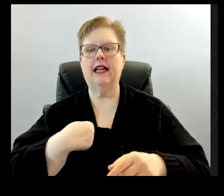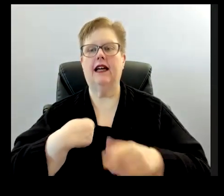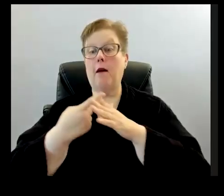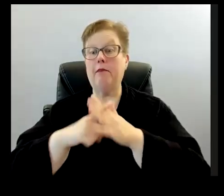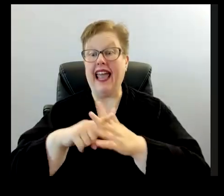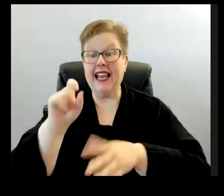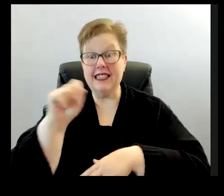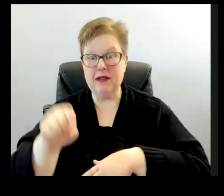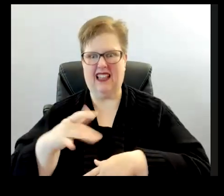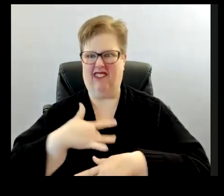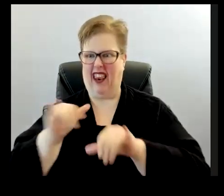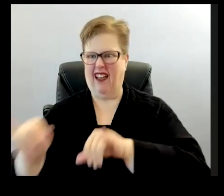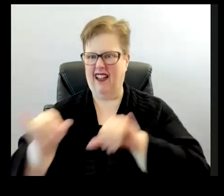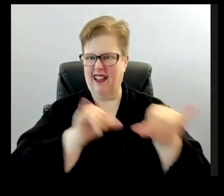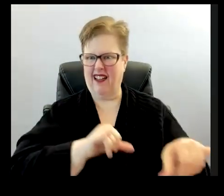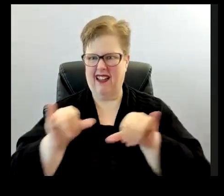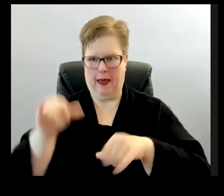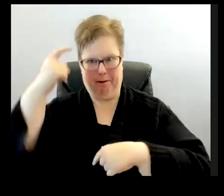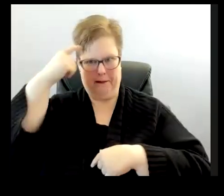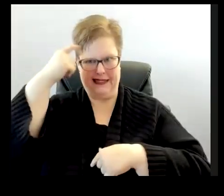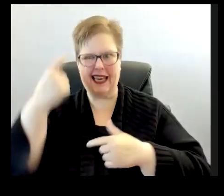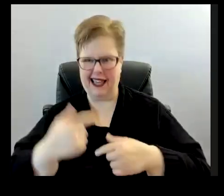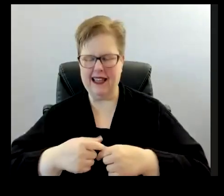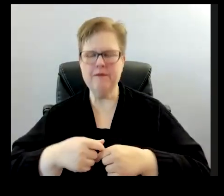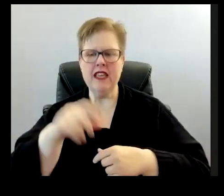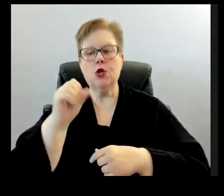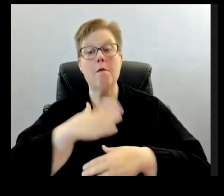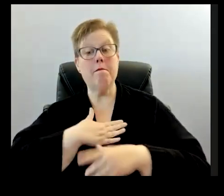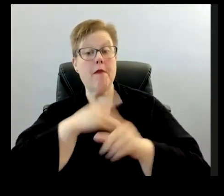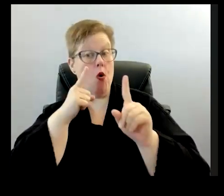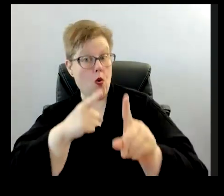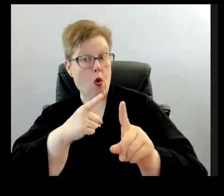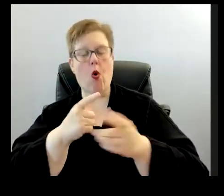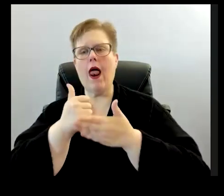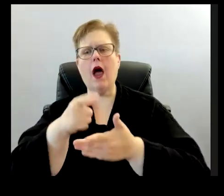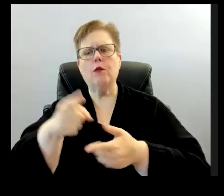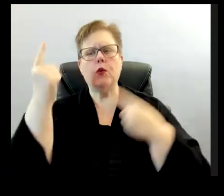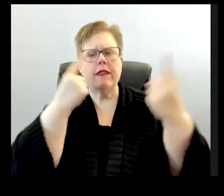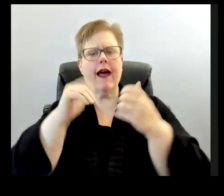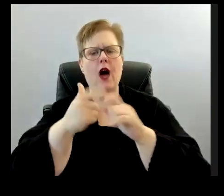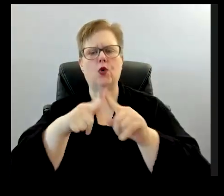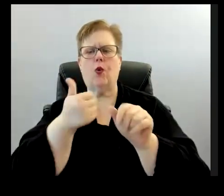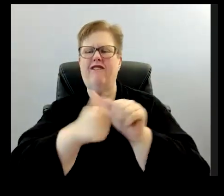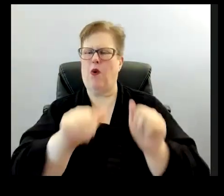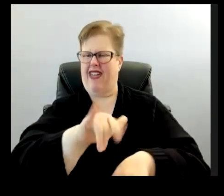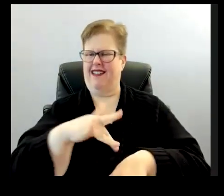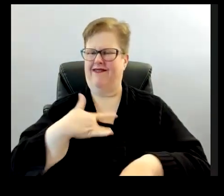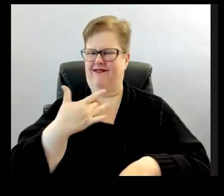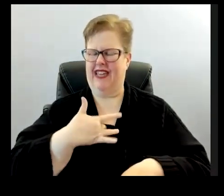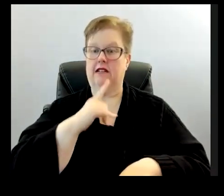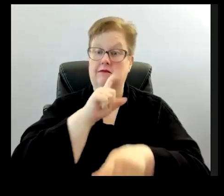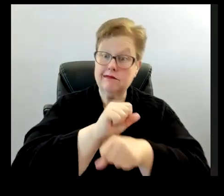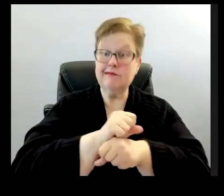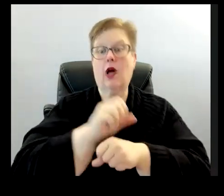beginning of the semester can feel the same mentally, right? And so my goal is to help you think about how to avoid this feeling, literally